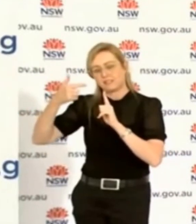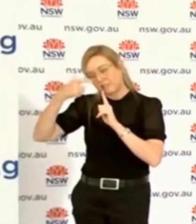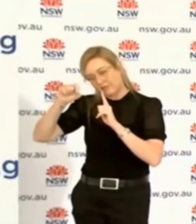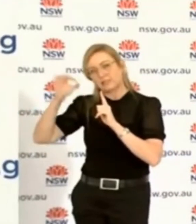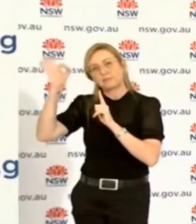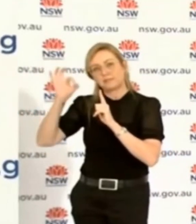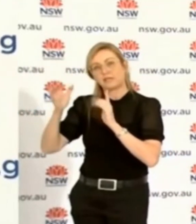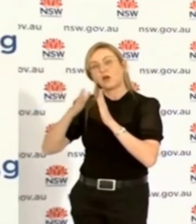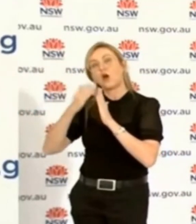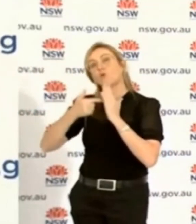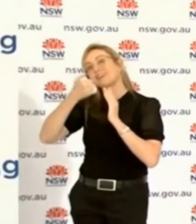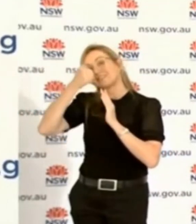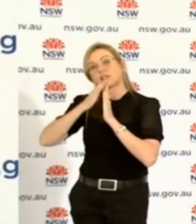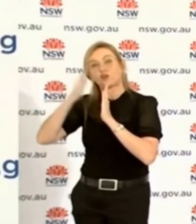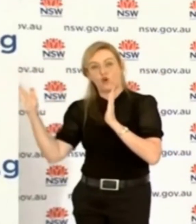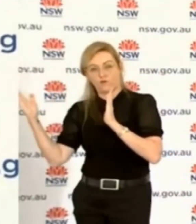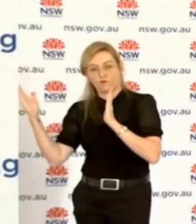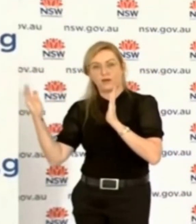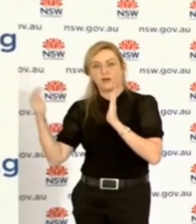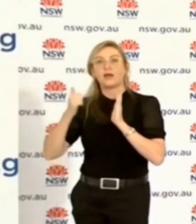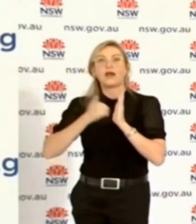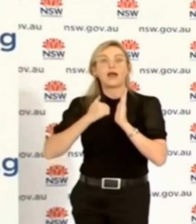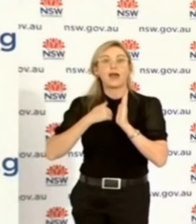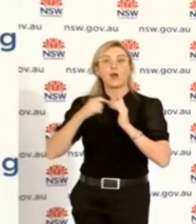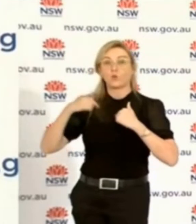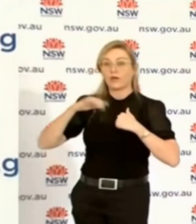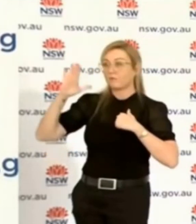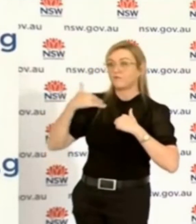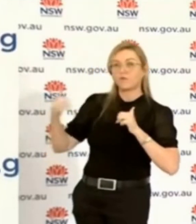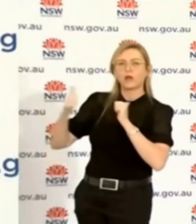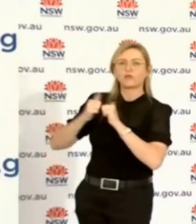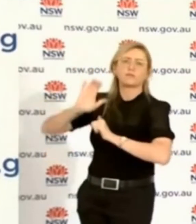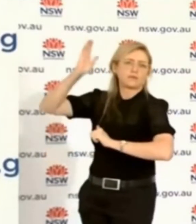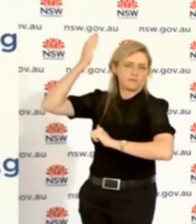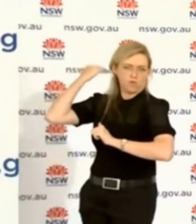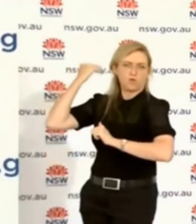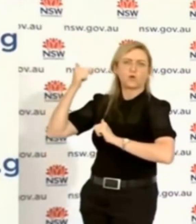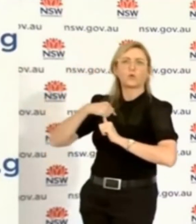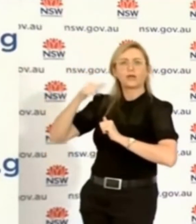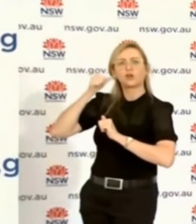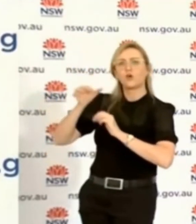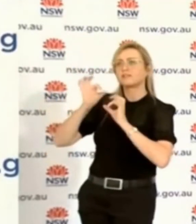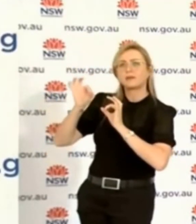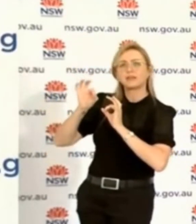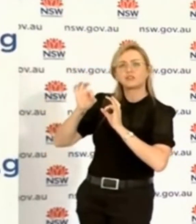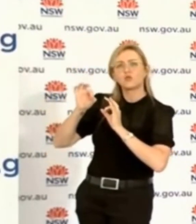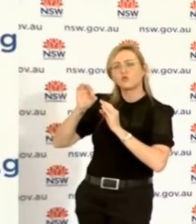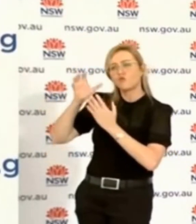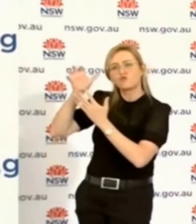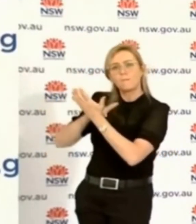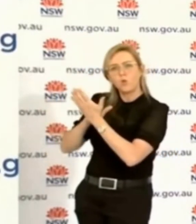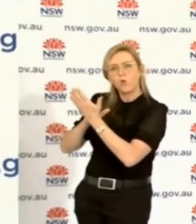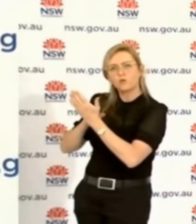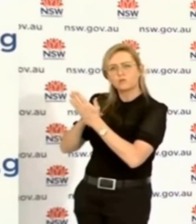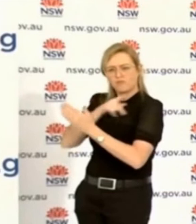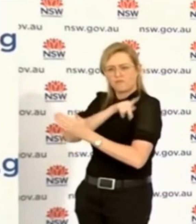18-year-olds. So that is the plan that all of us signed up to as chief ministers and premiers, and that's the plan that New South Wales